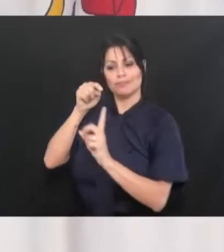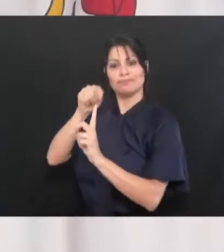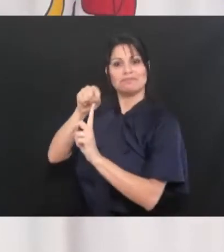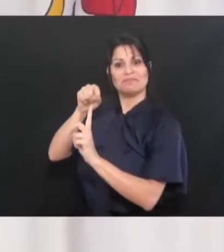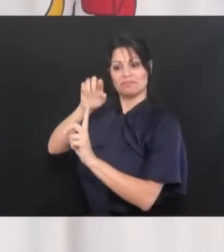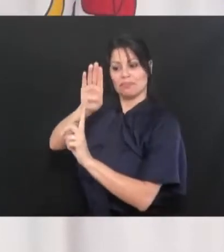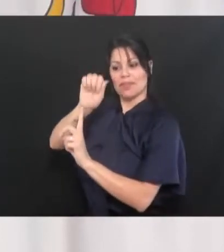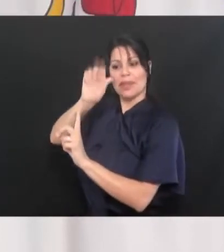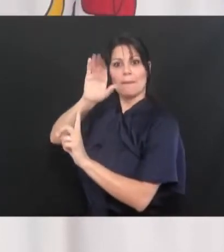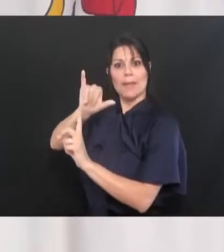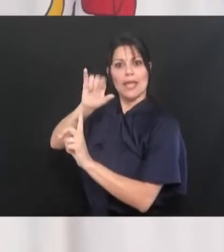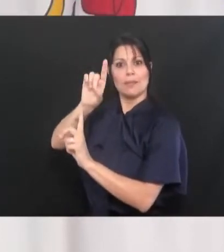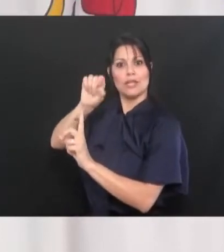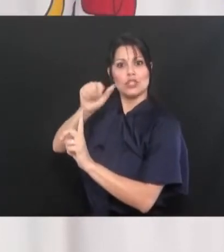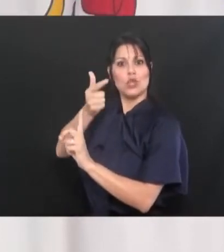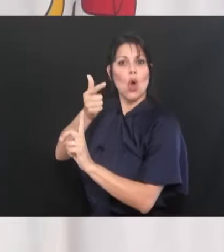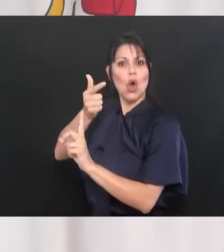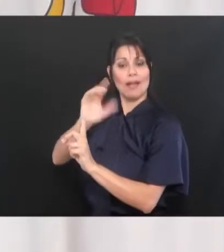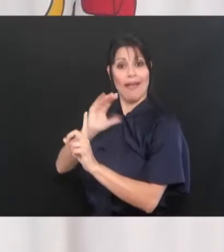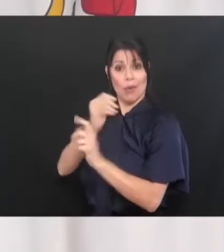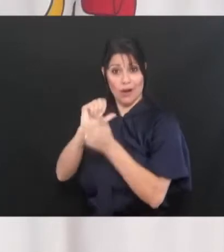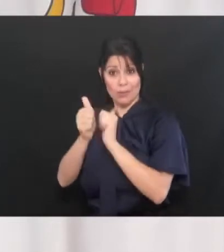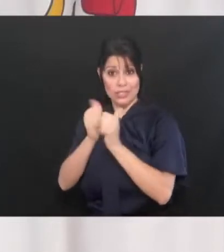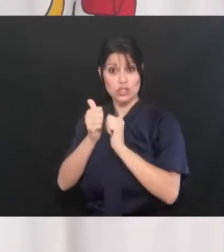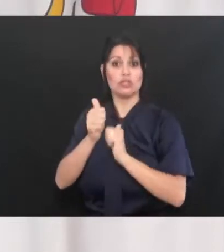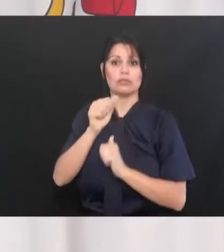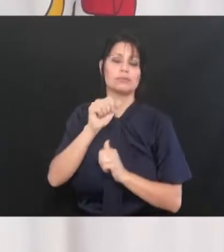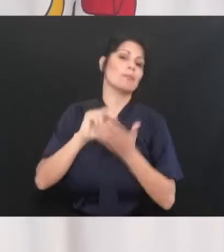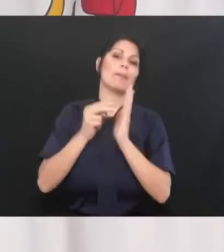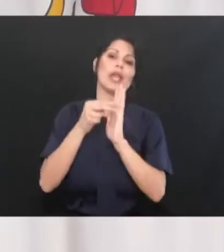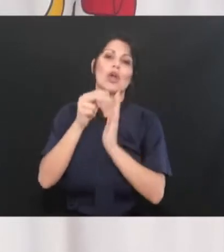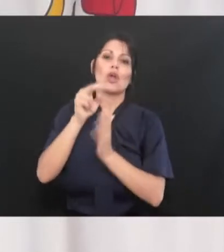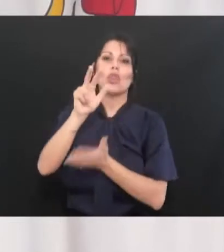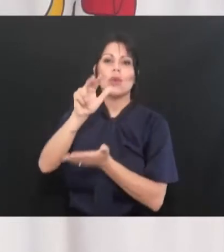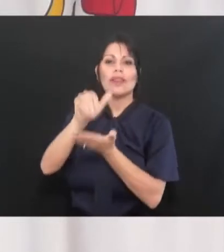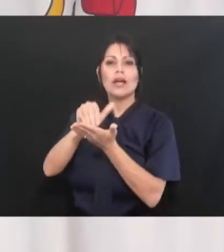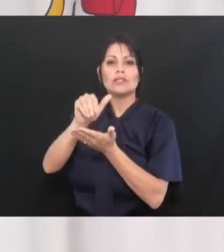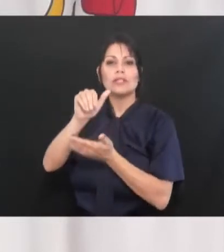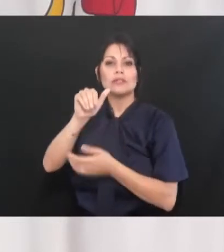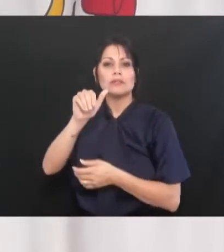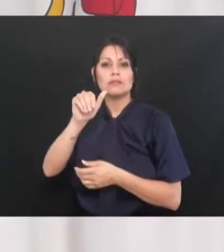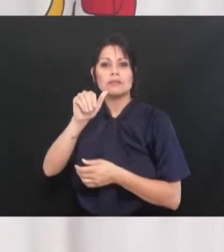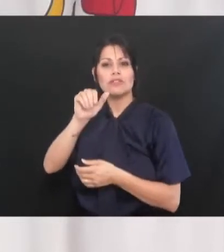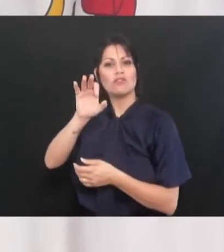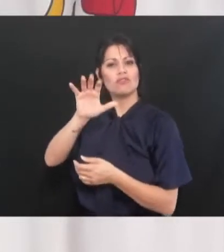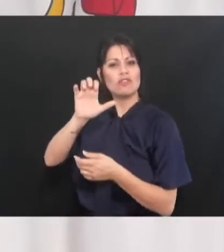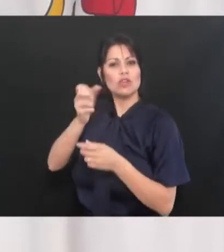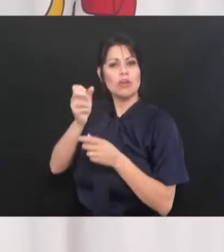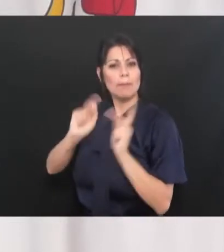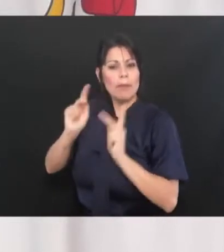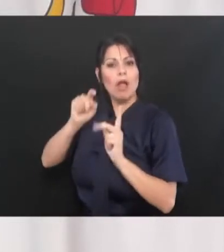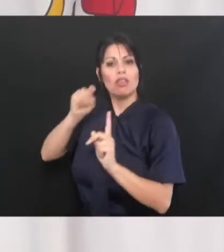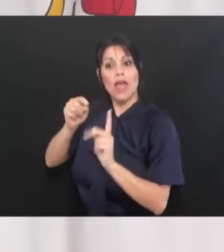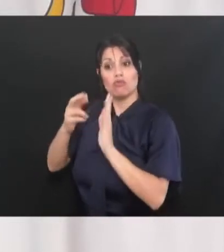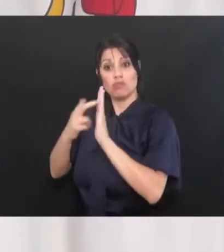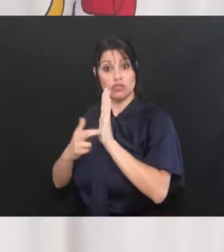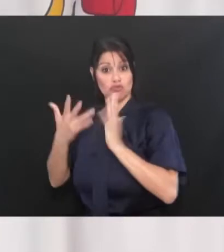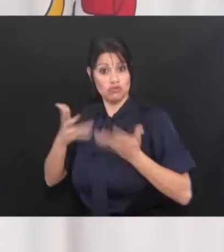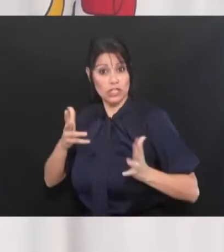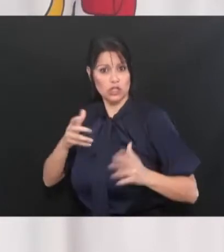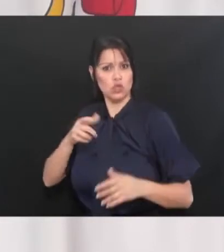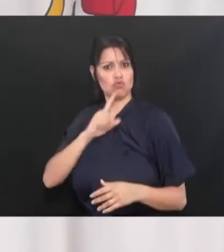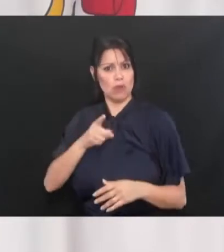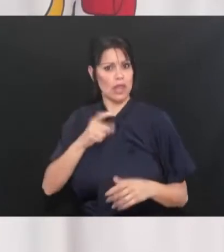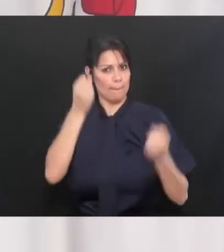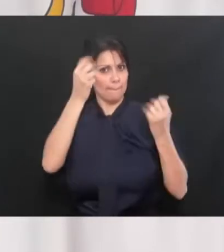over 355,000 people that are registered. You know, we've had some tremendous winners and